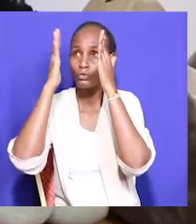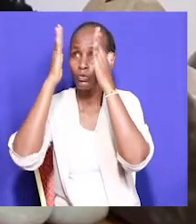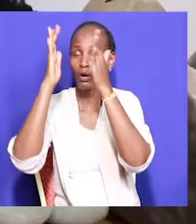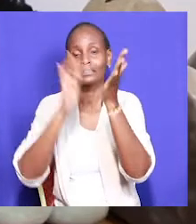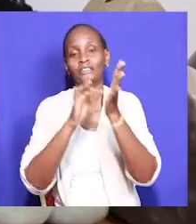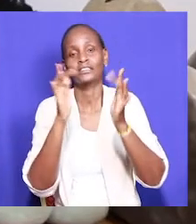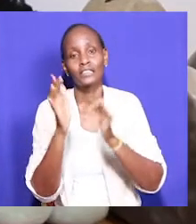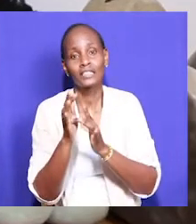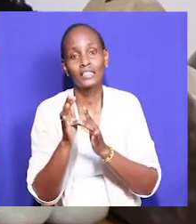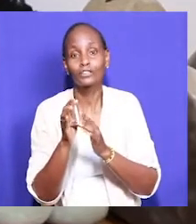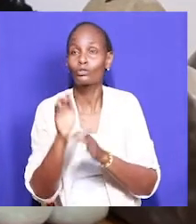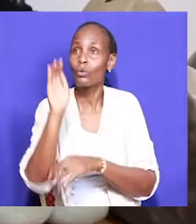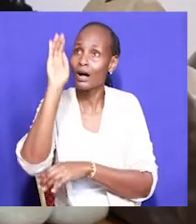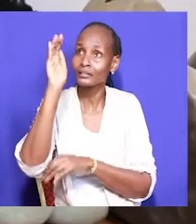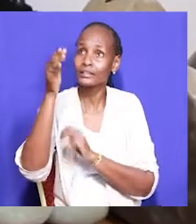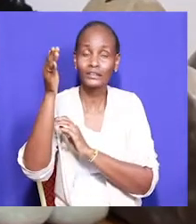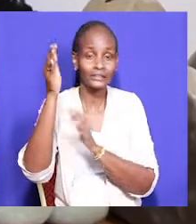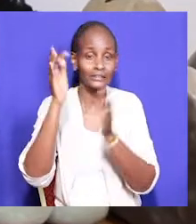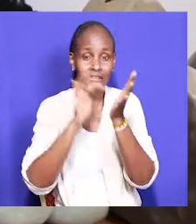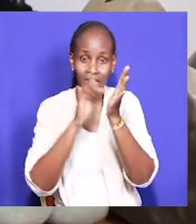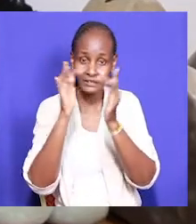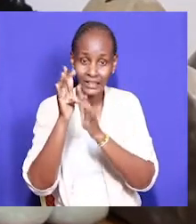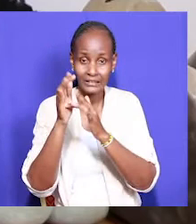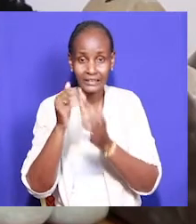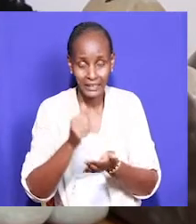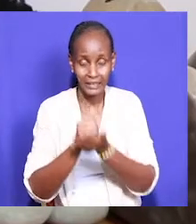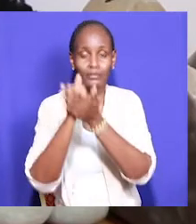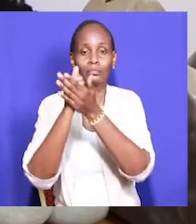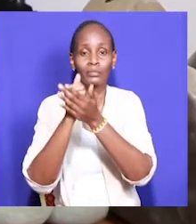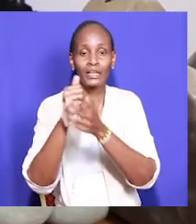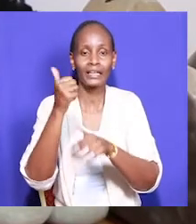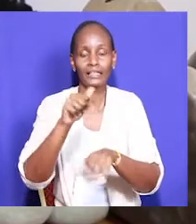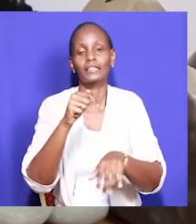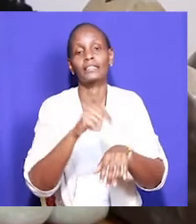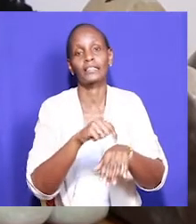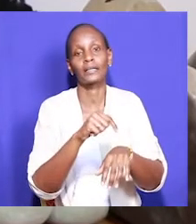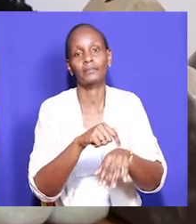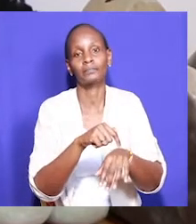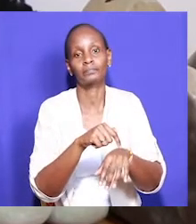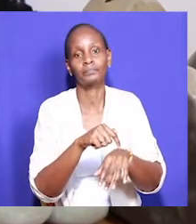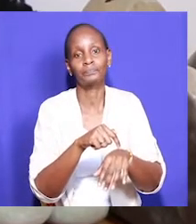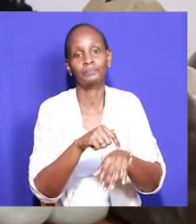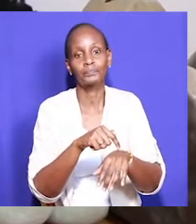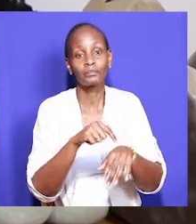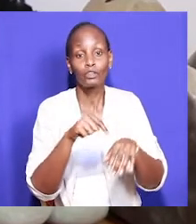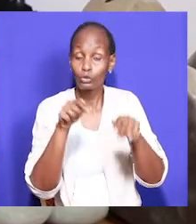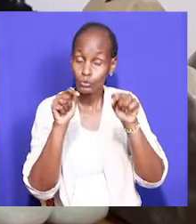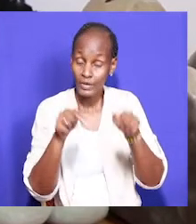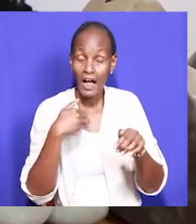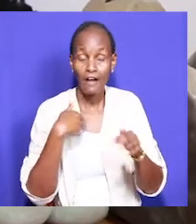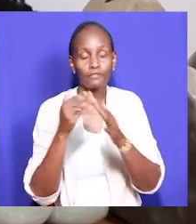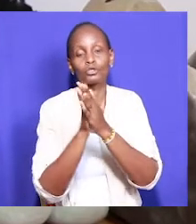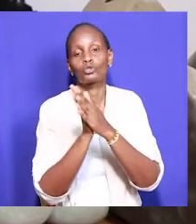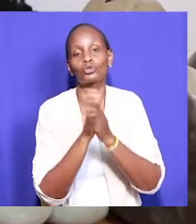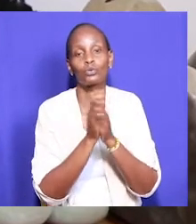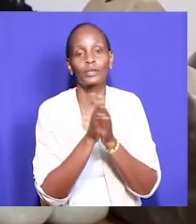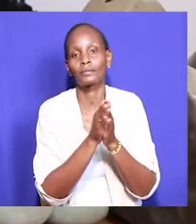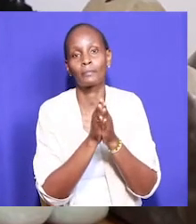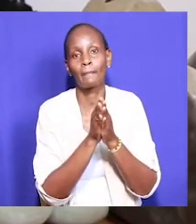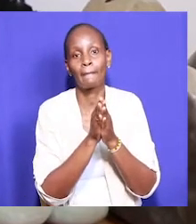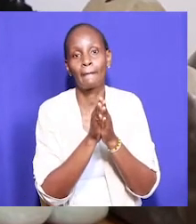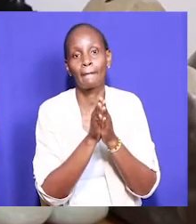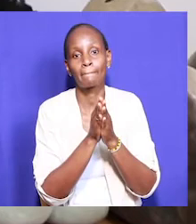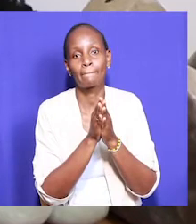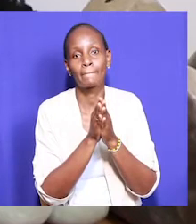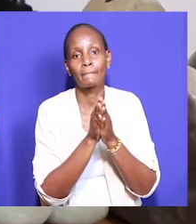means that you're asking Jesus for help anytime, all right? So today we have a story. And